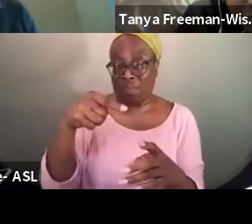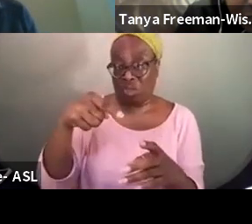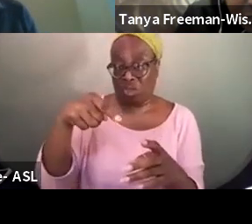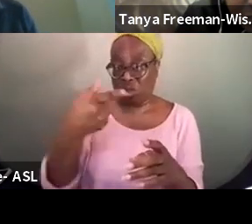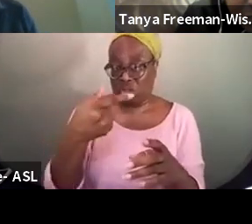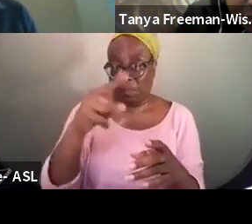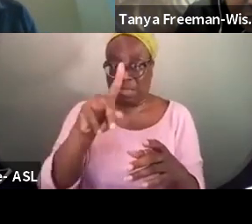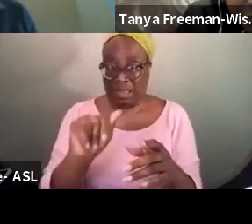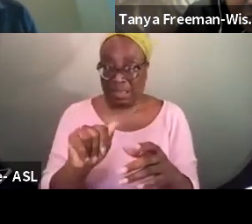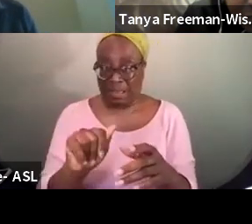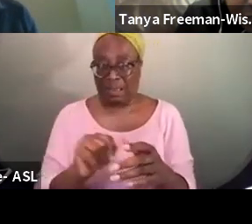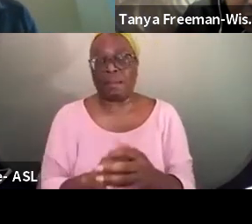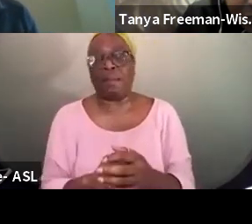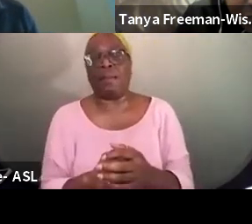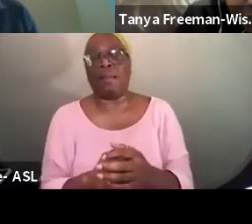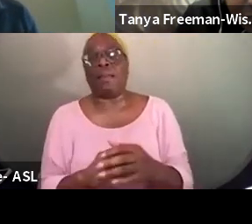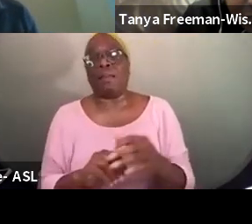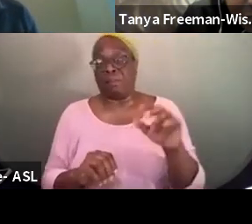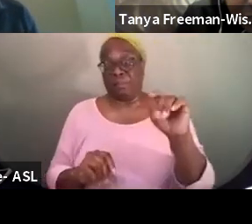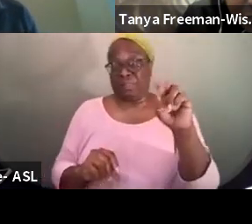this, the permanent